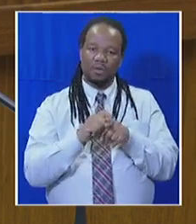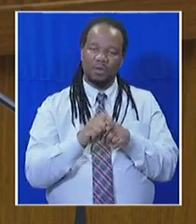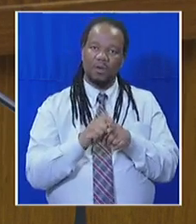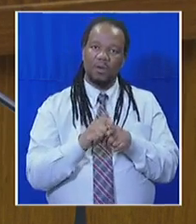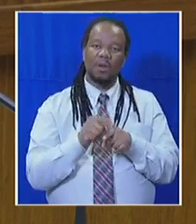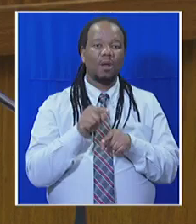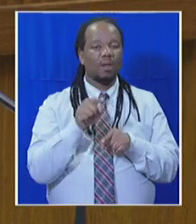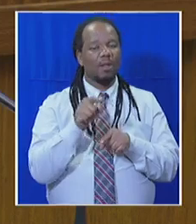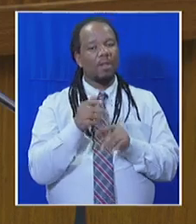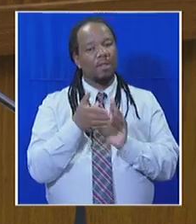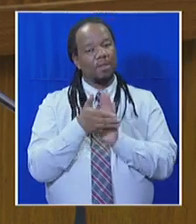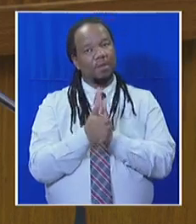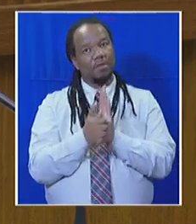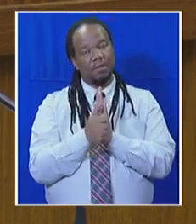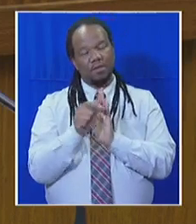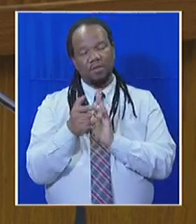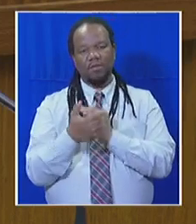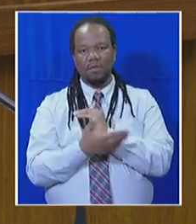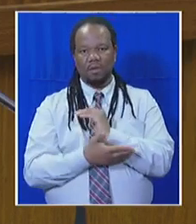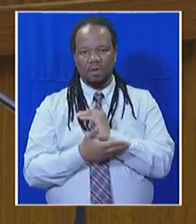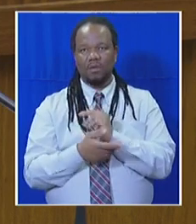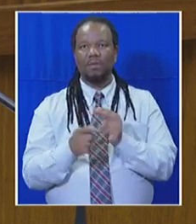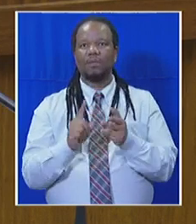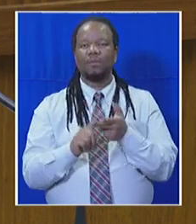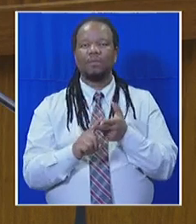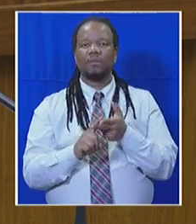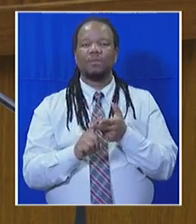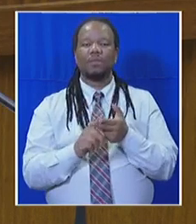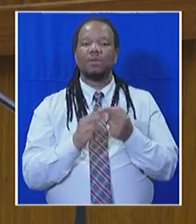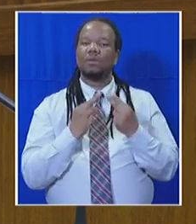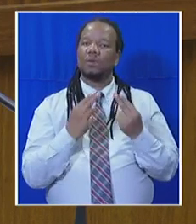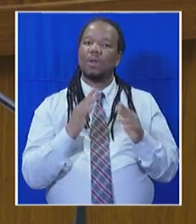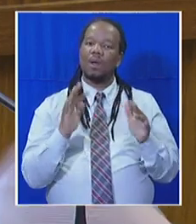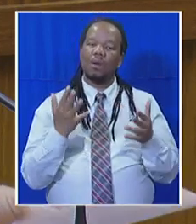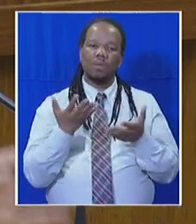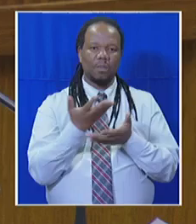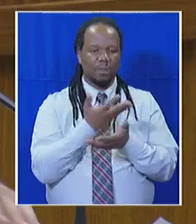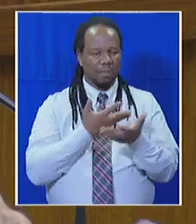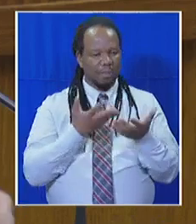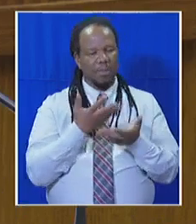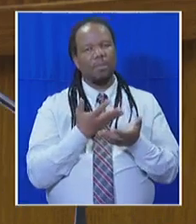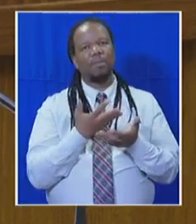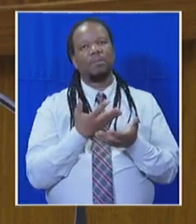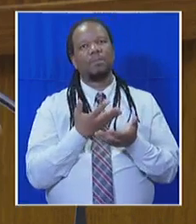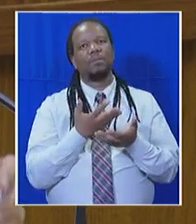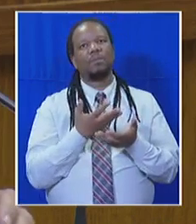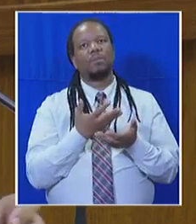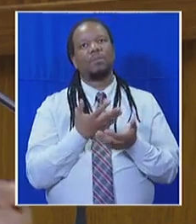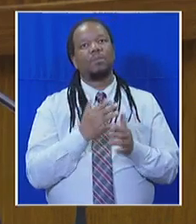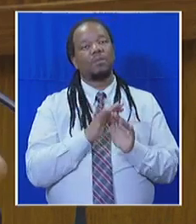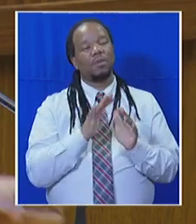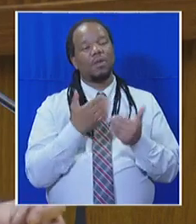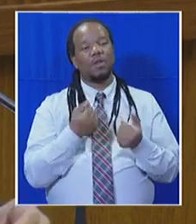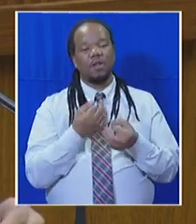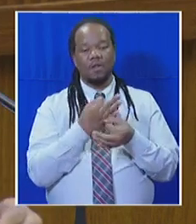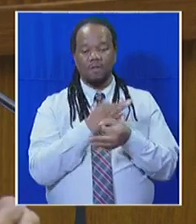country are not unduly undermined. We also recommend that through engagement, we consider, as we've said, providing free education to